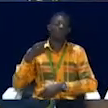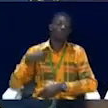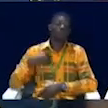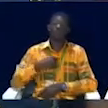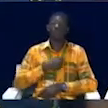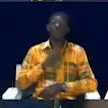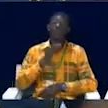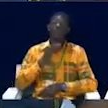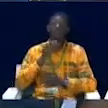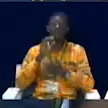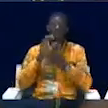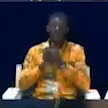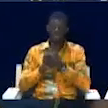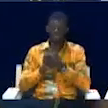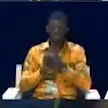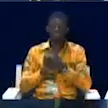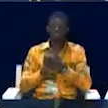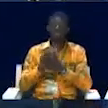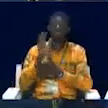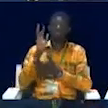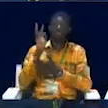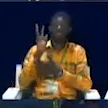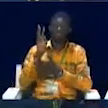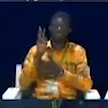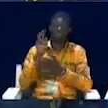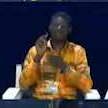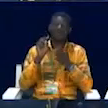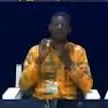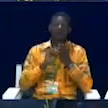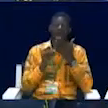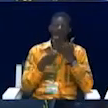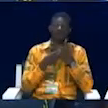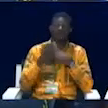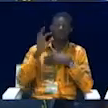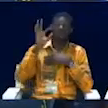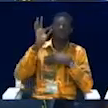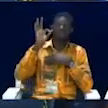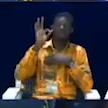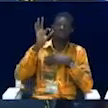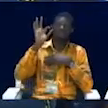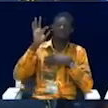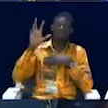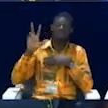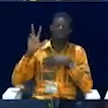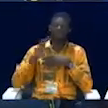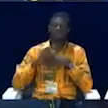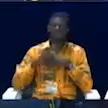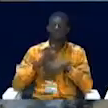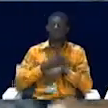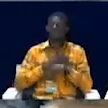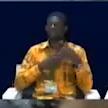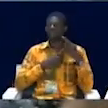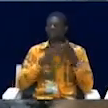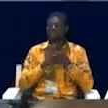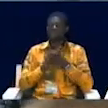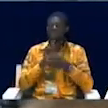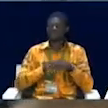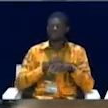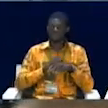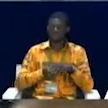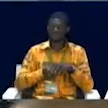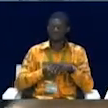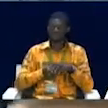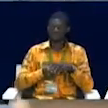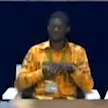We got married 16 October 1993, and since that time, we have